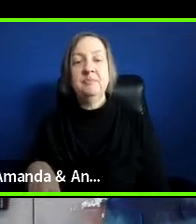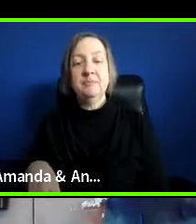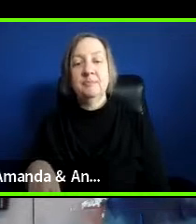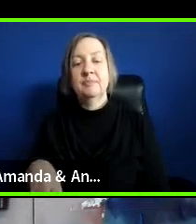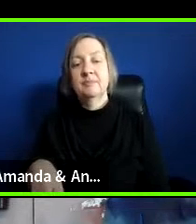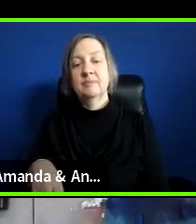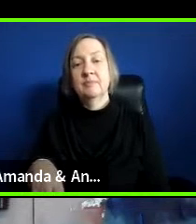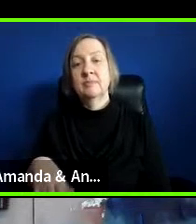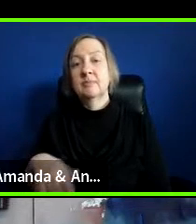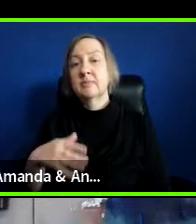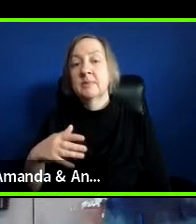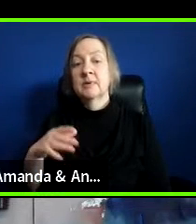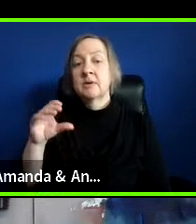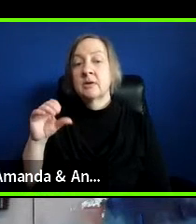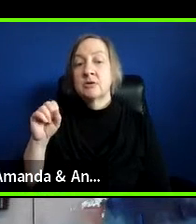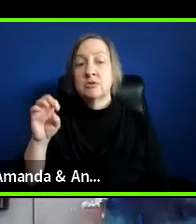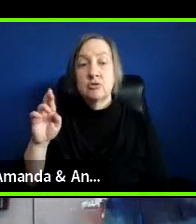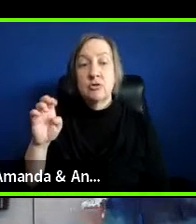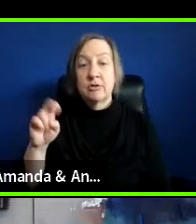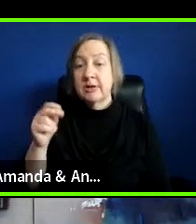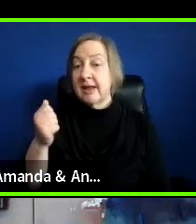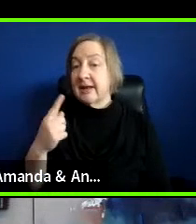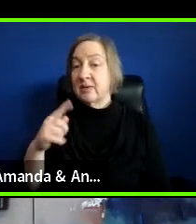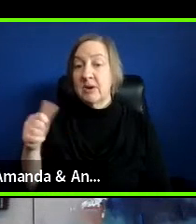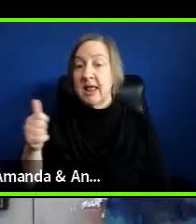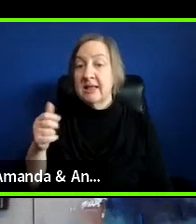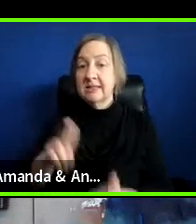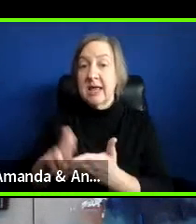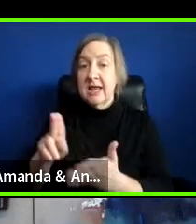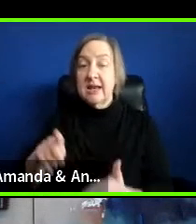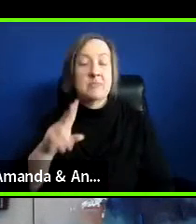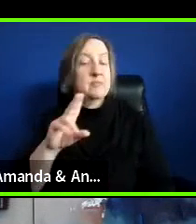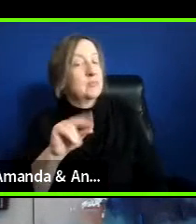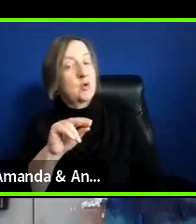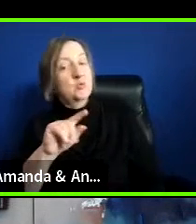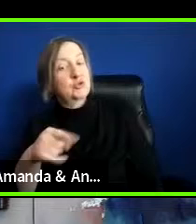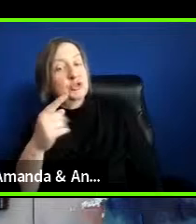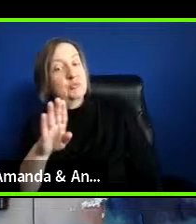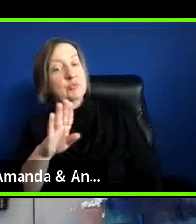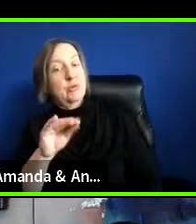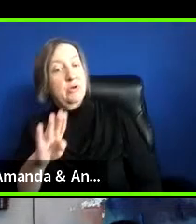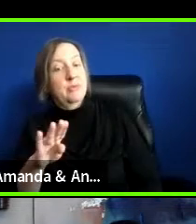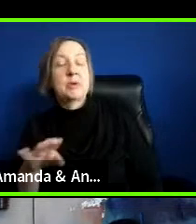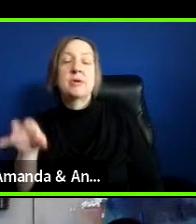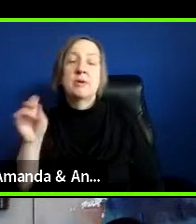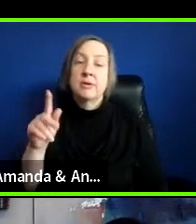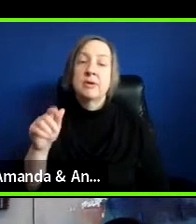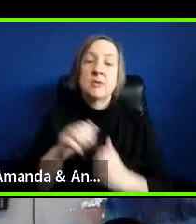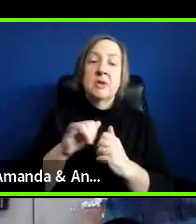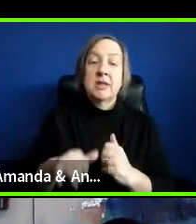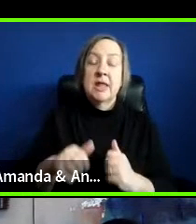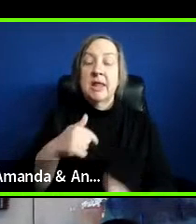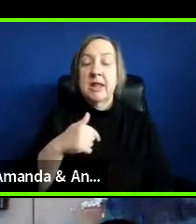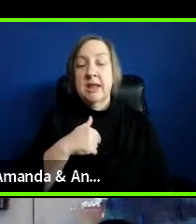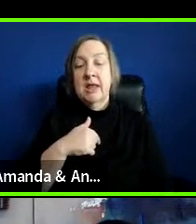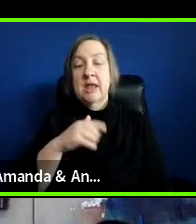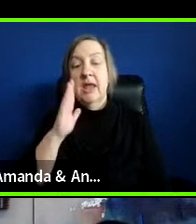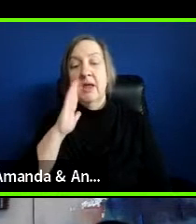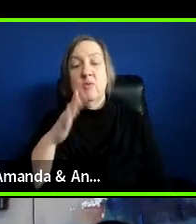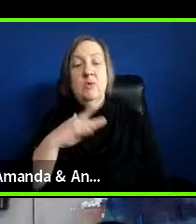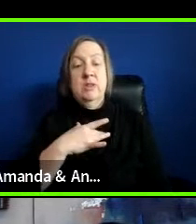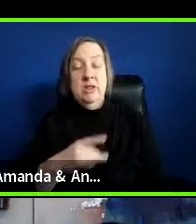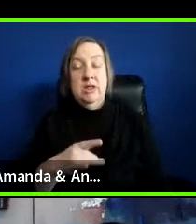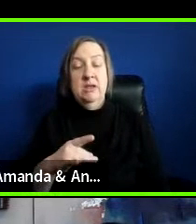do we have anyone else signed up? No, it was just Bob. Okay, so with that, I would like